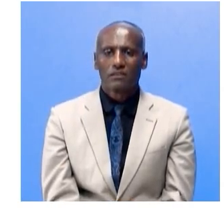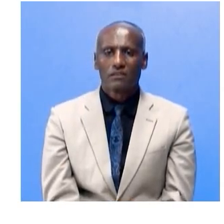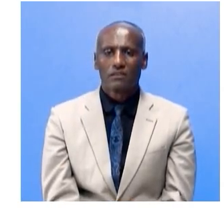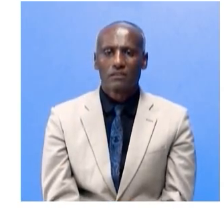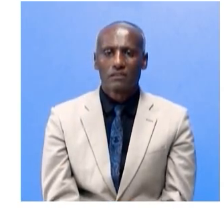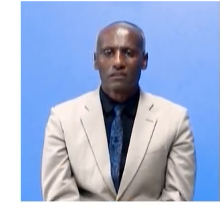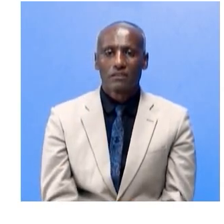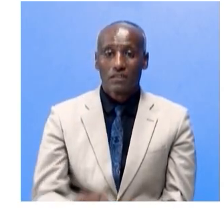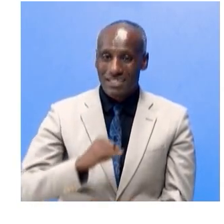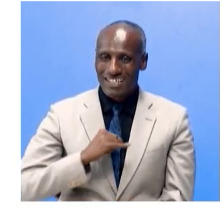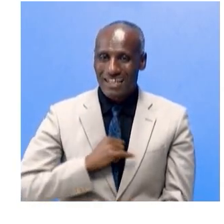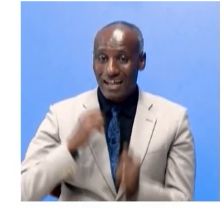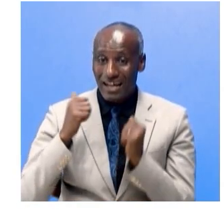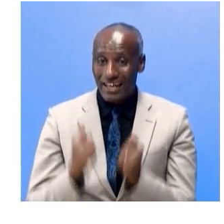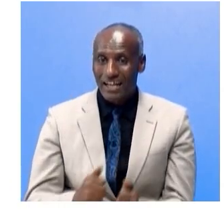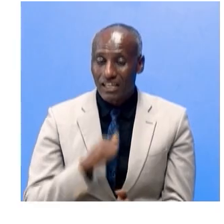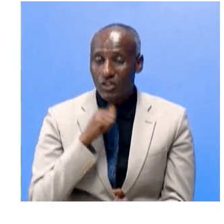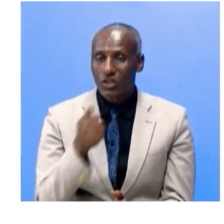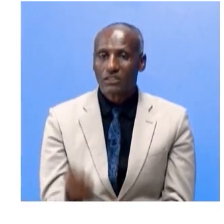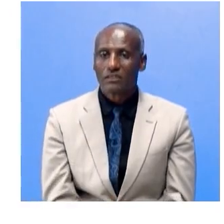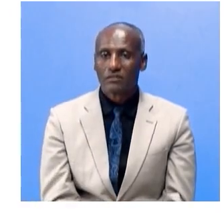mind. I cannot